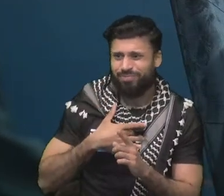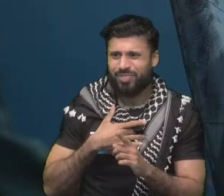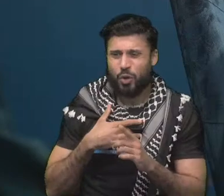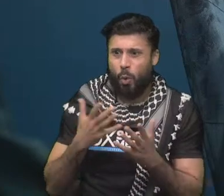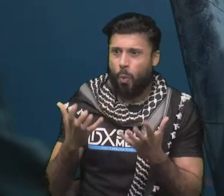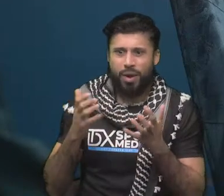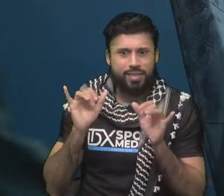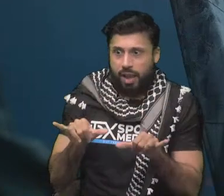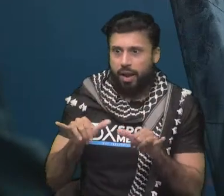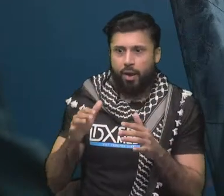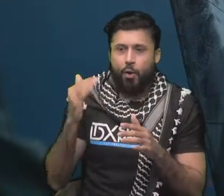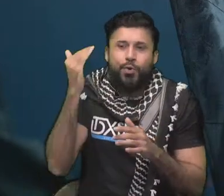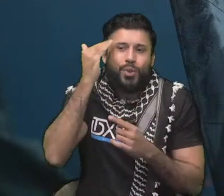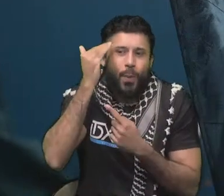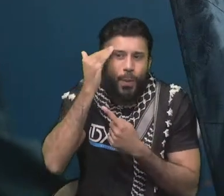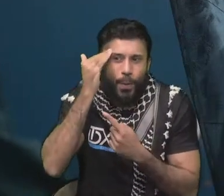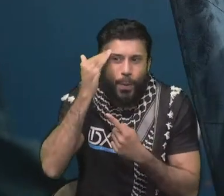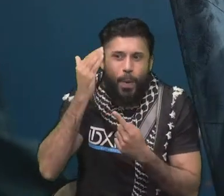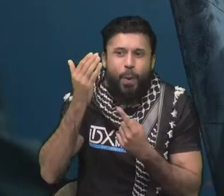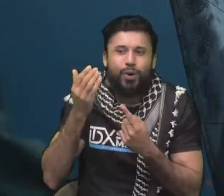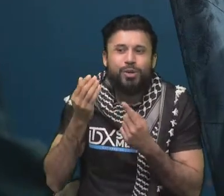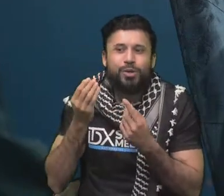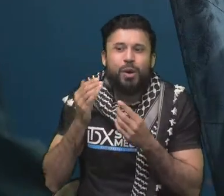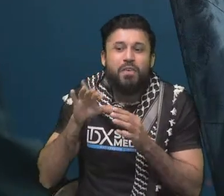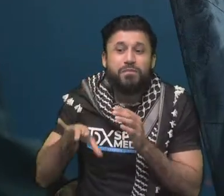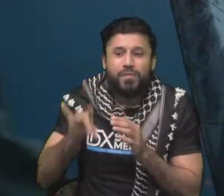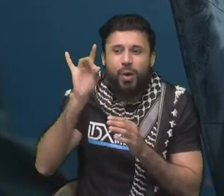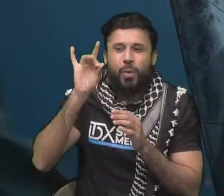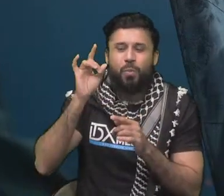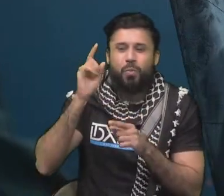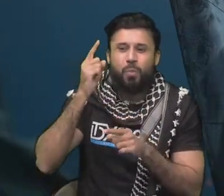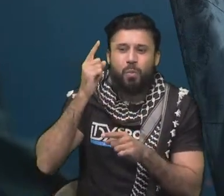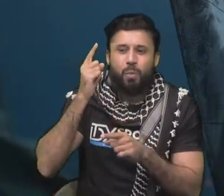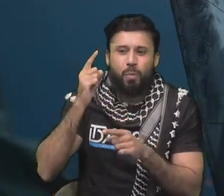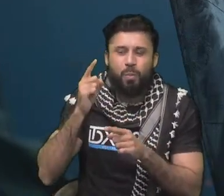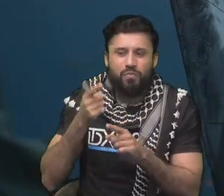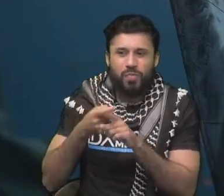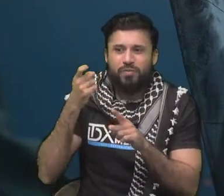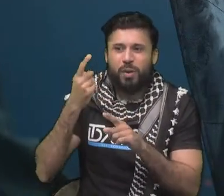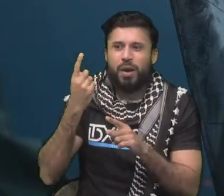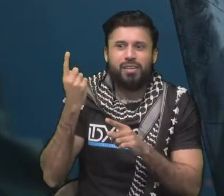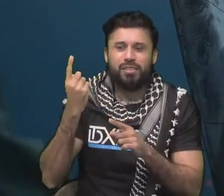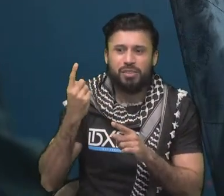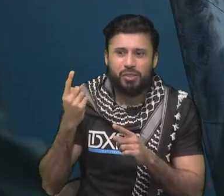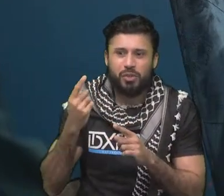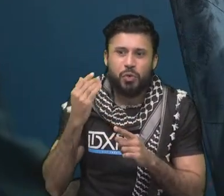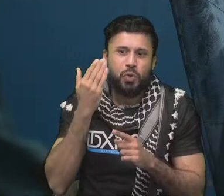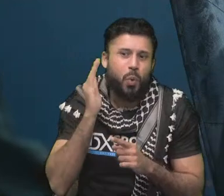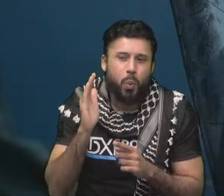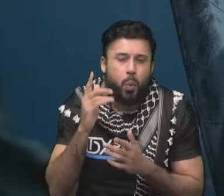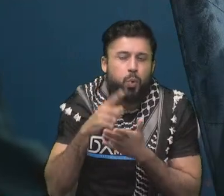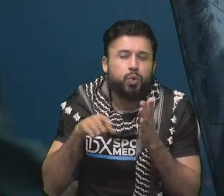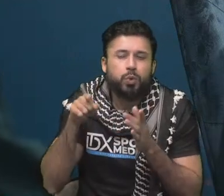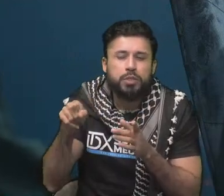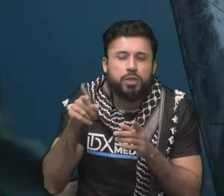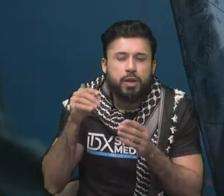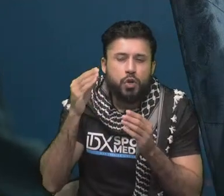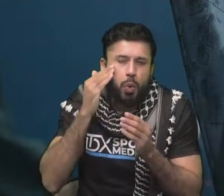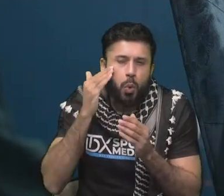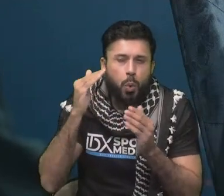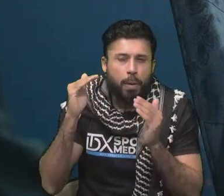about actually forgiveness, and Allah subhanahu wa ta'ala's afu and maghfirah, his graciousness subhanahu wa ta'ala, which is true, all rahmah of Allah azza wa jalla.